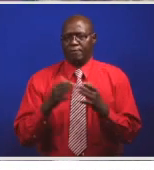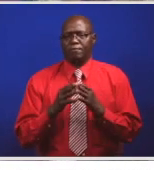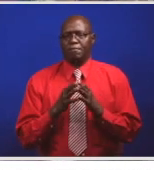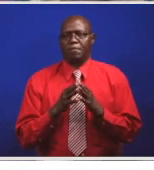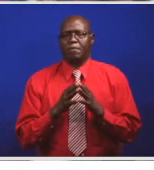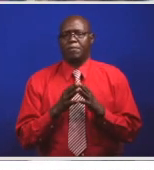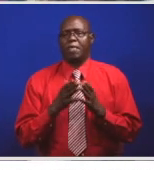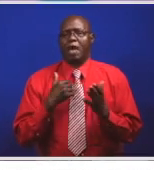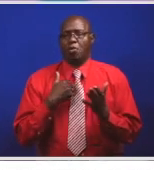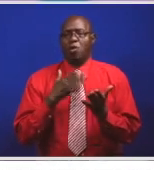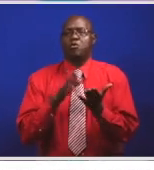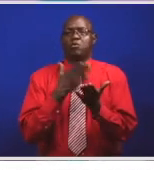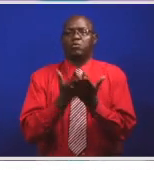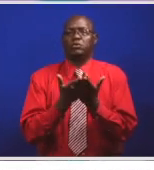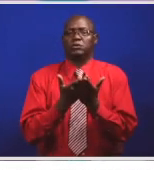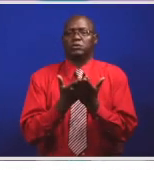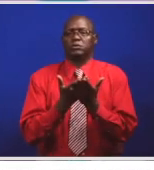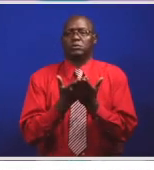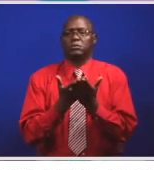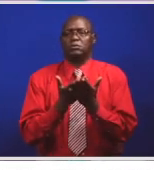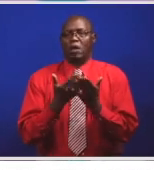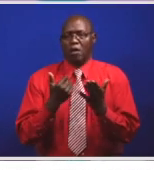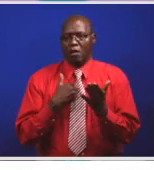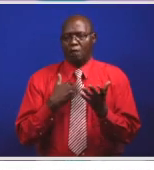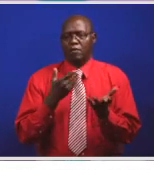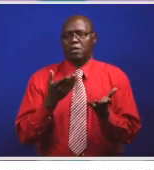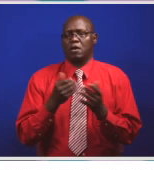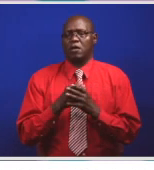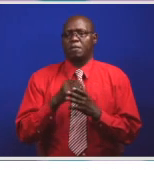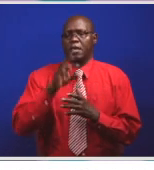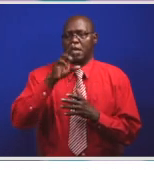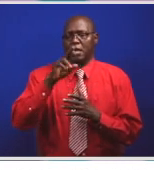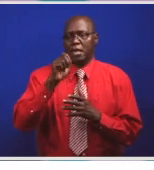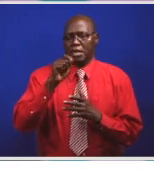And our proposal at the current rates.